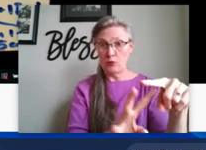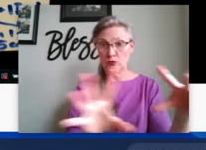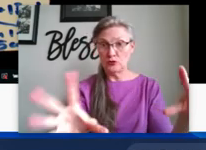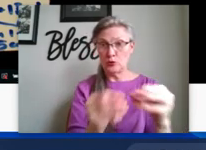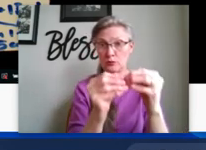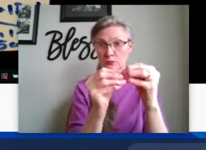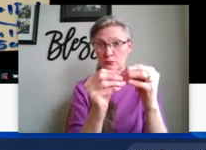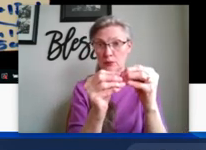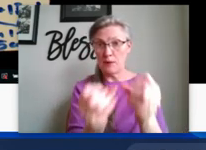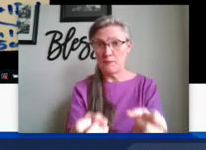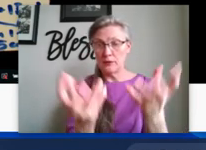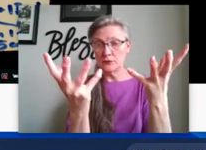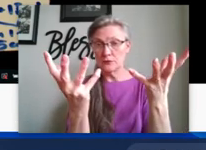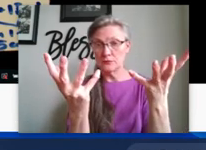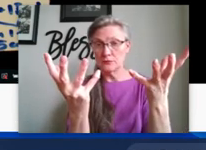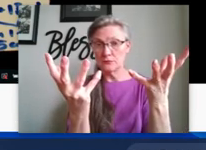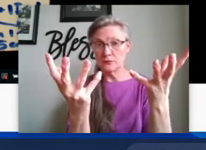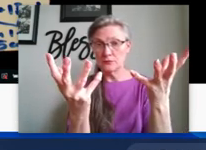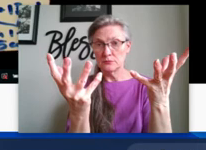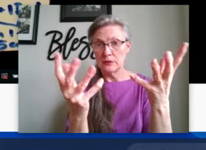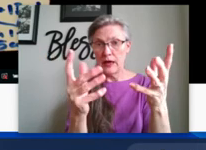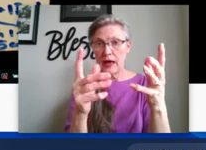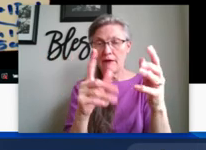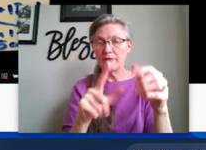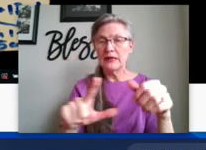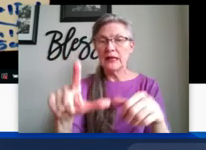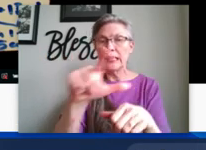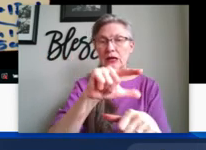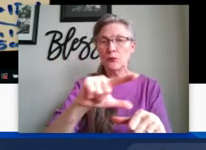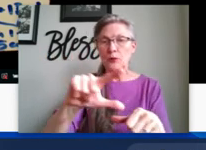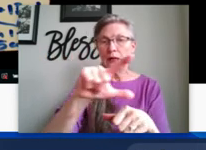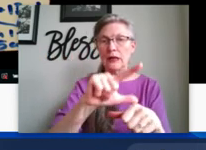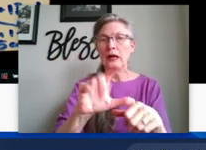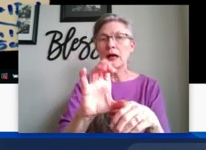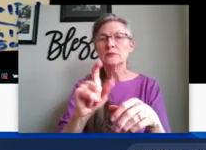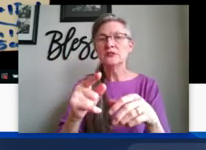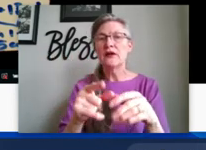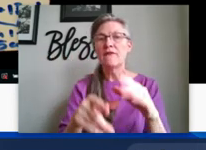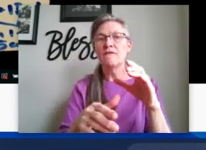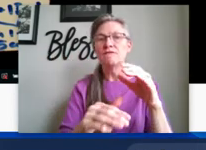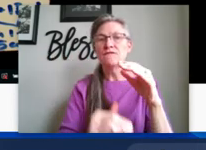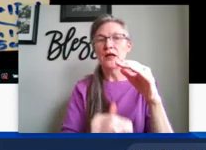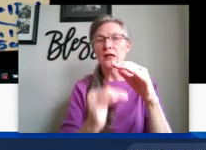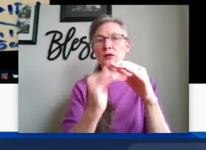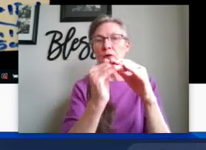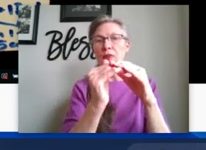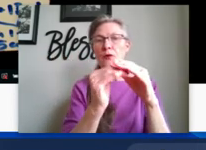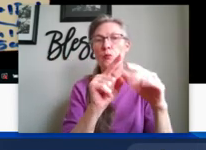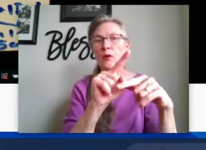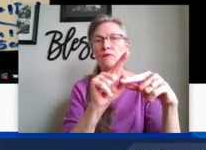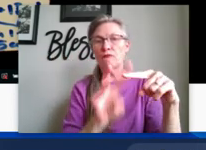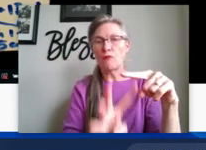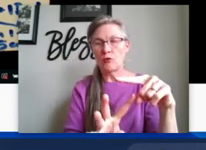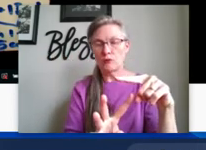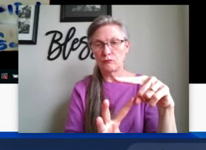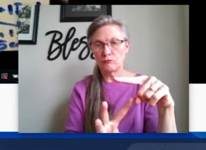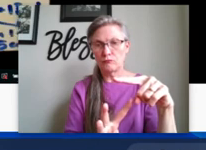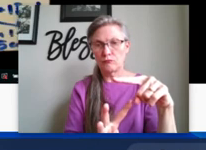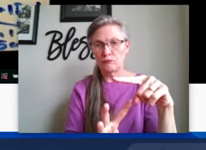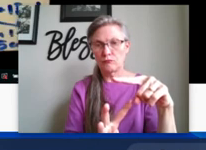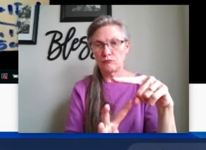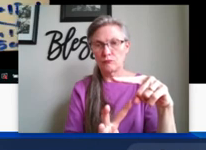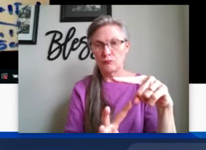total amount of liquid volume we have that had cups that were filled 1/4 with 1/4 cup of liquid?